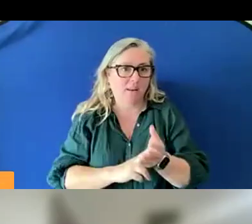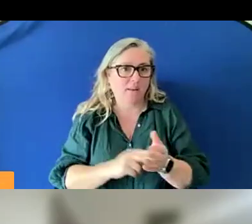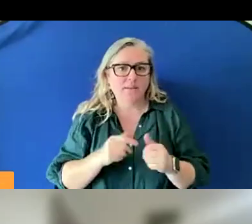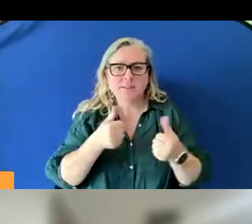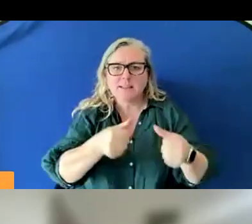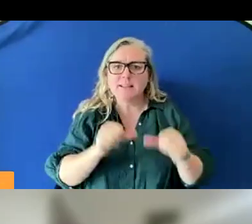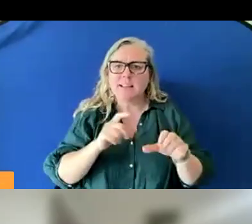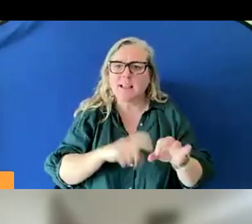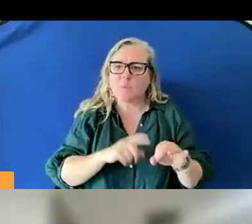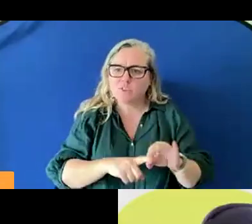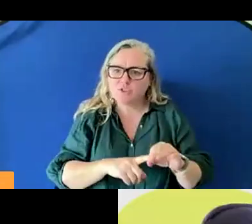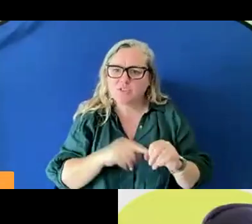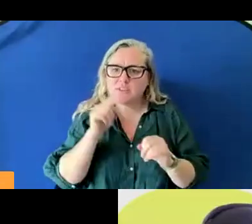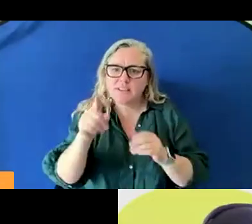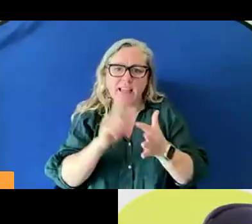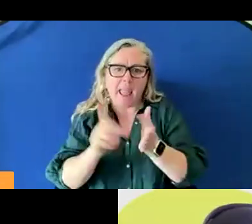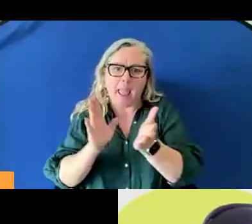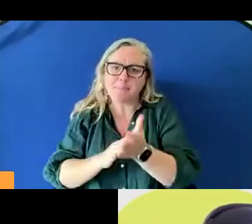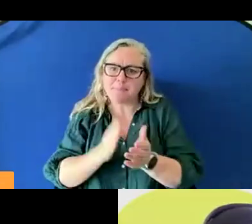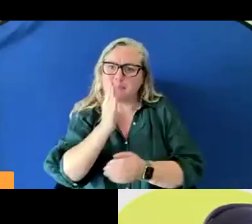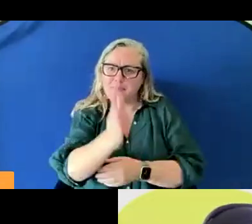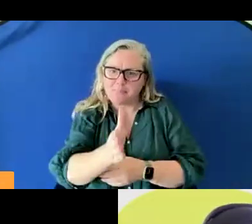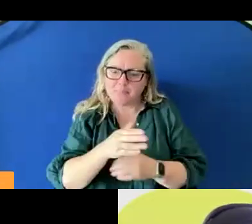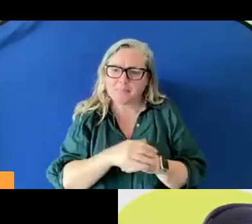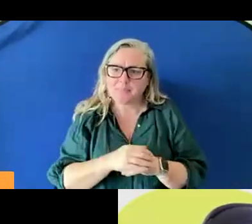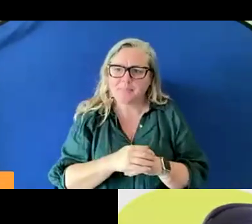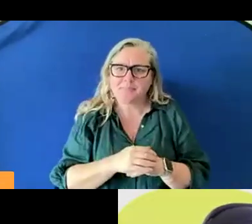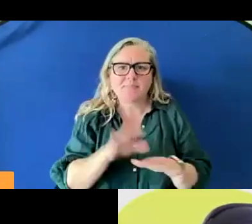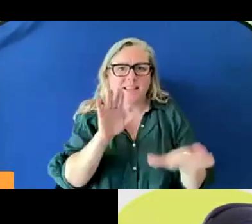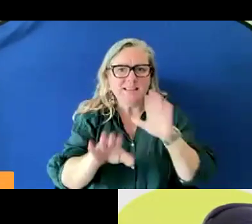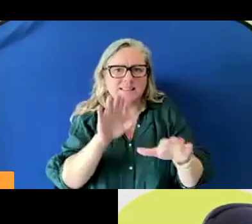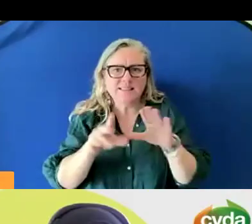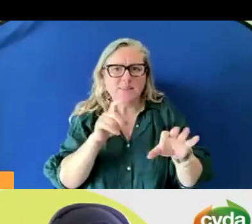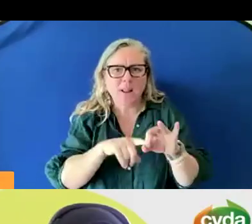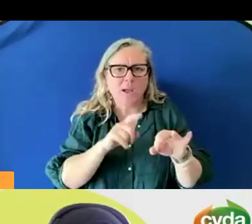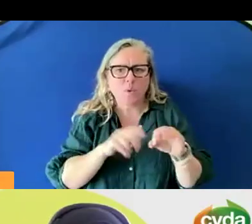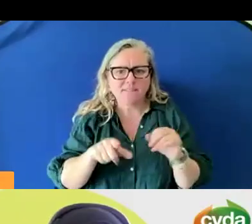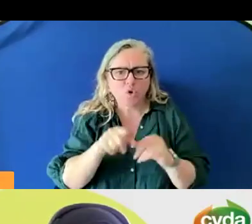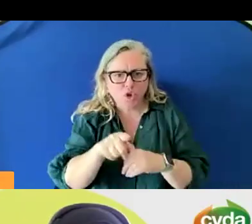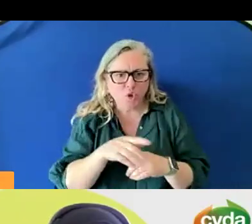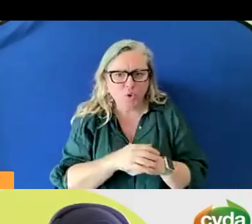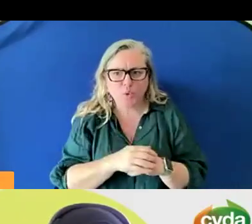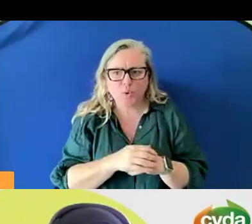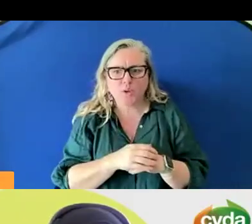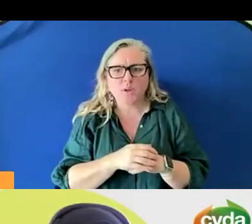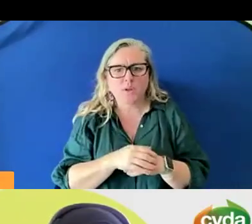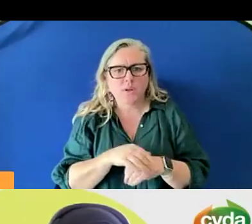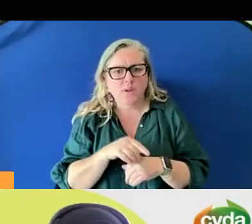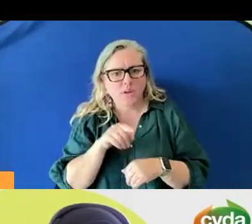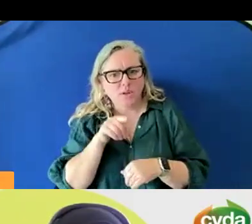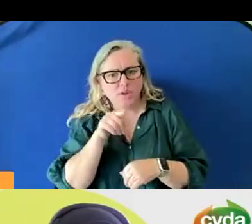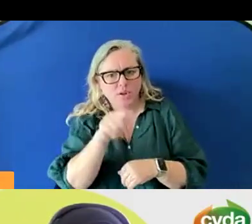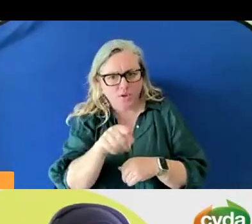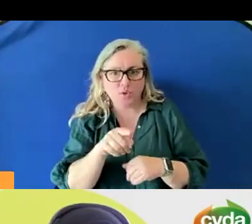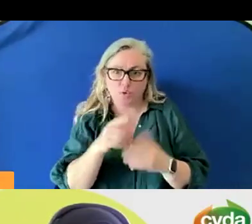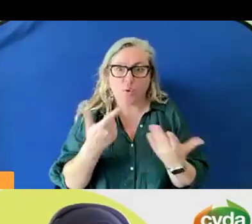Next question, I'll go back to Em. And a similar question again, Em, to you as someone with